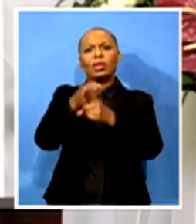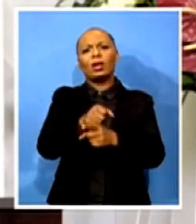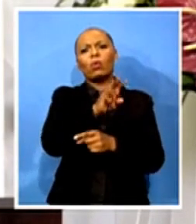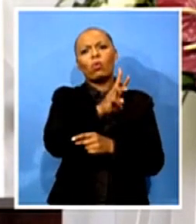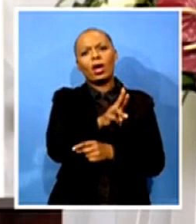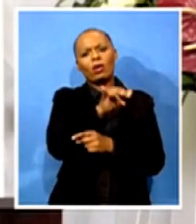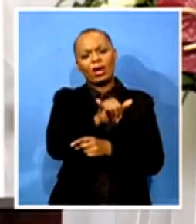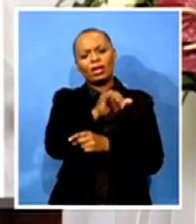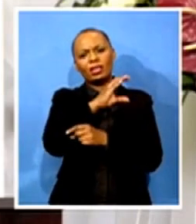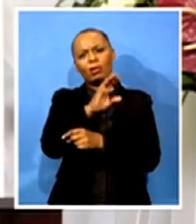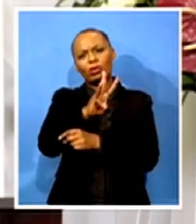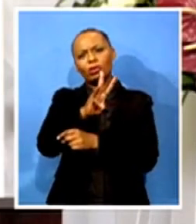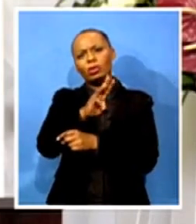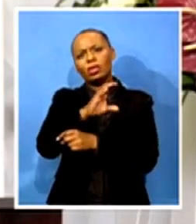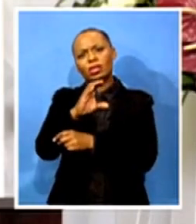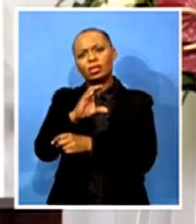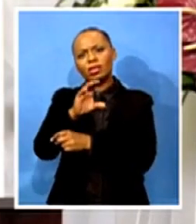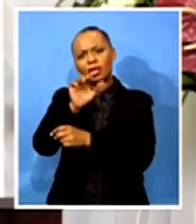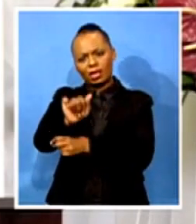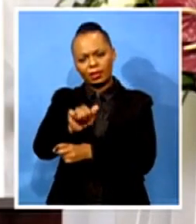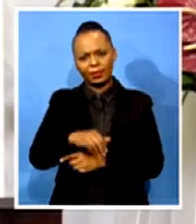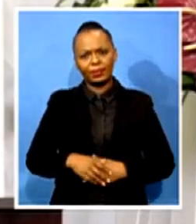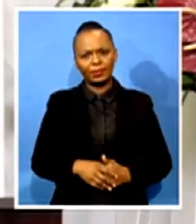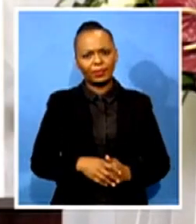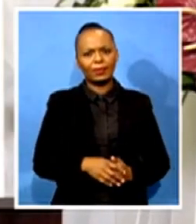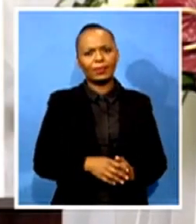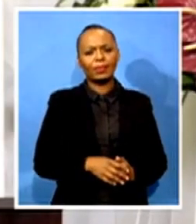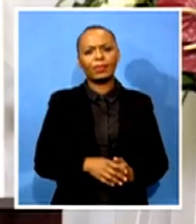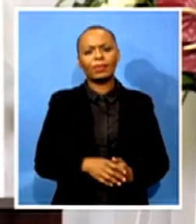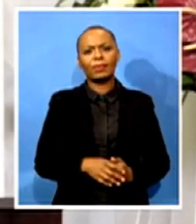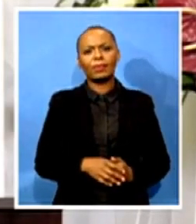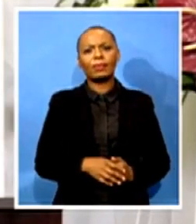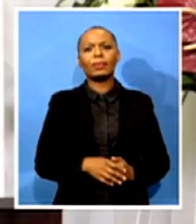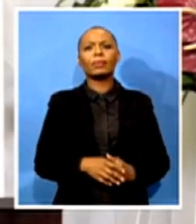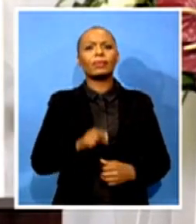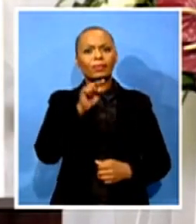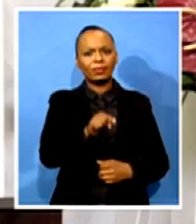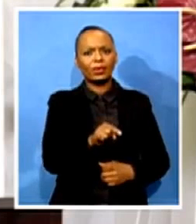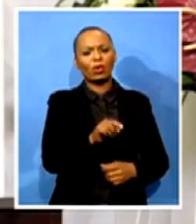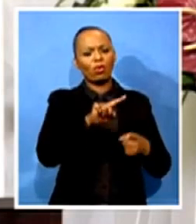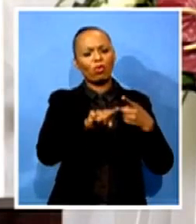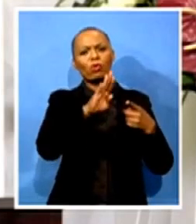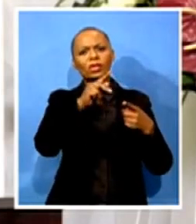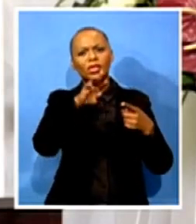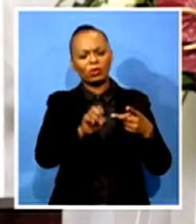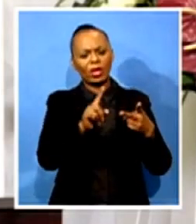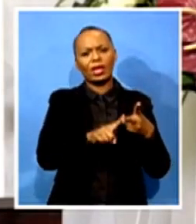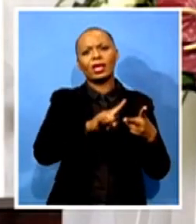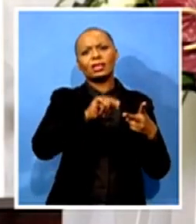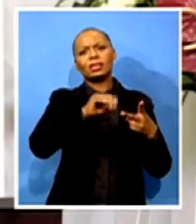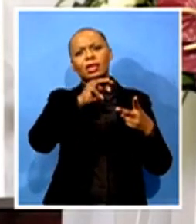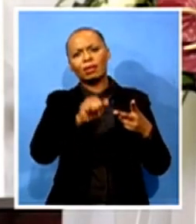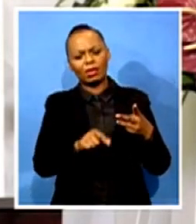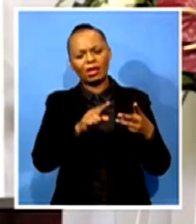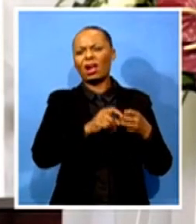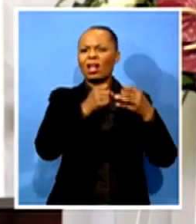Oh Mamu Zamazulu, oh Mrs. Mqadi, oh abanye basegula ngisabakhumbula